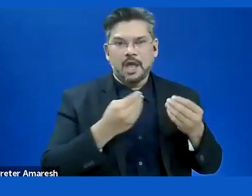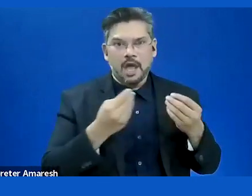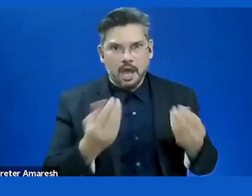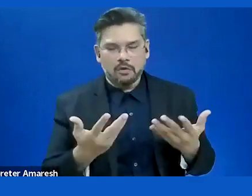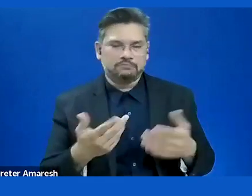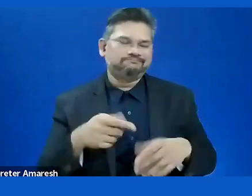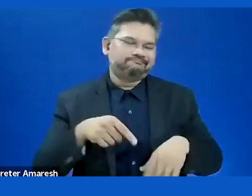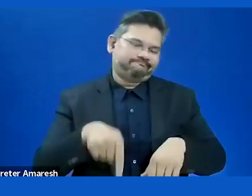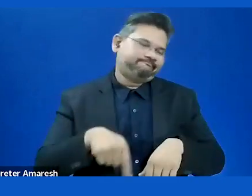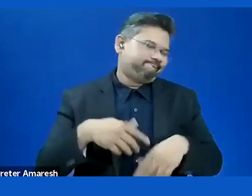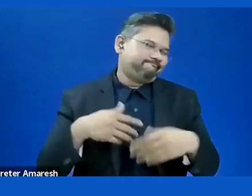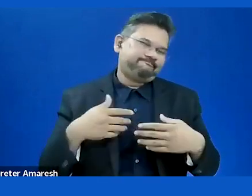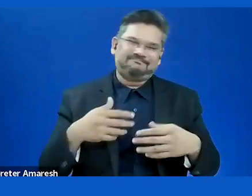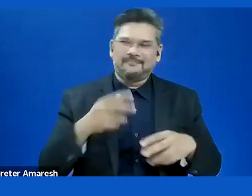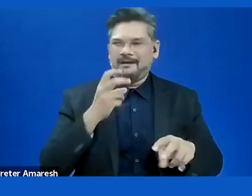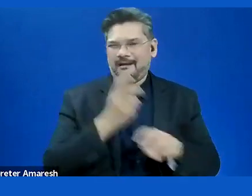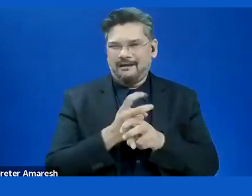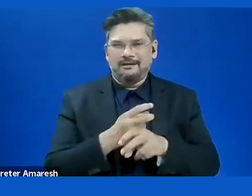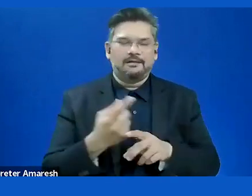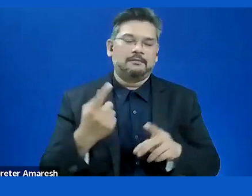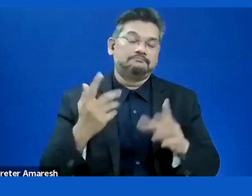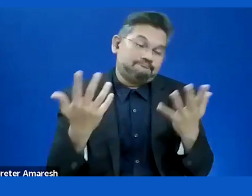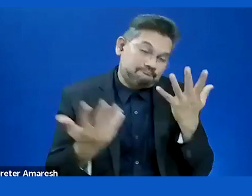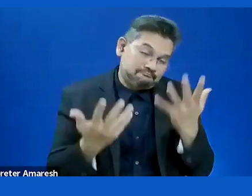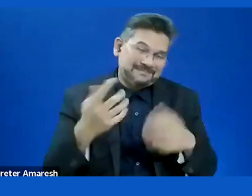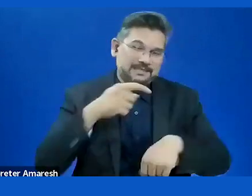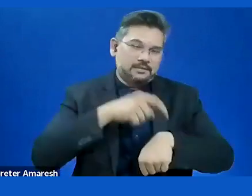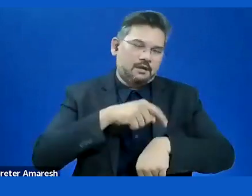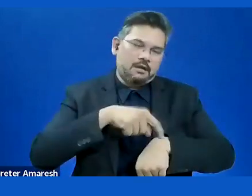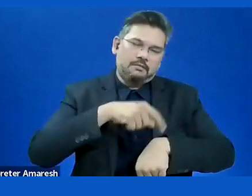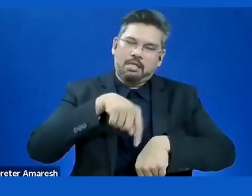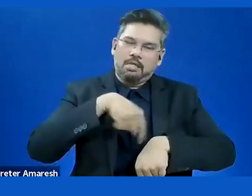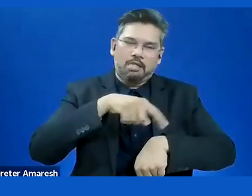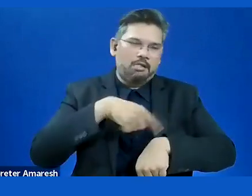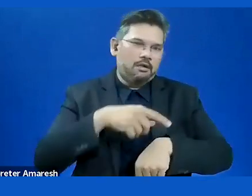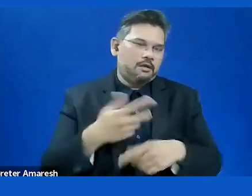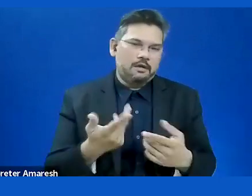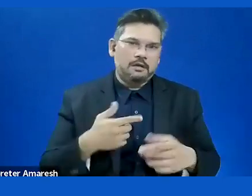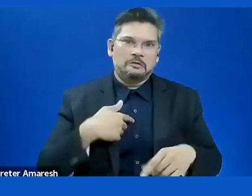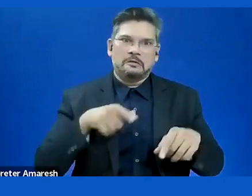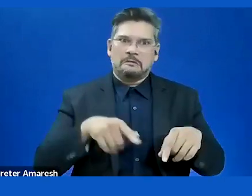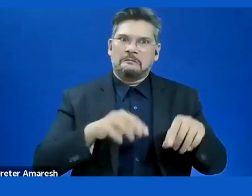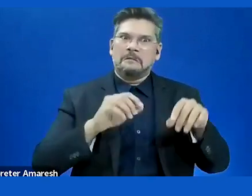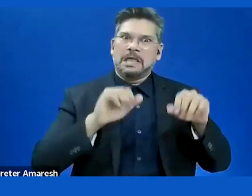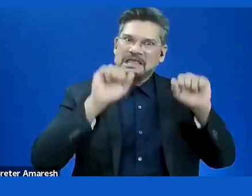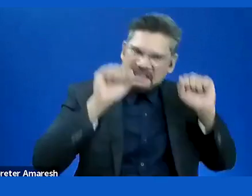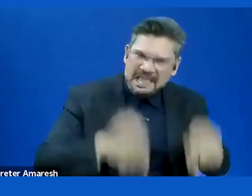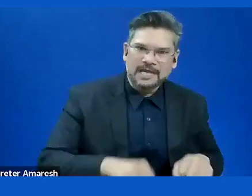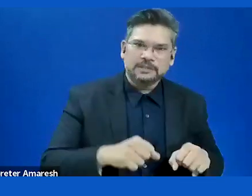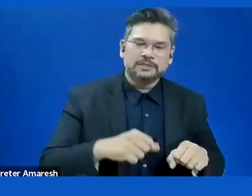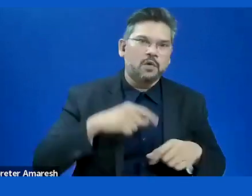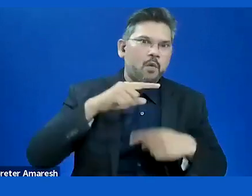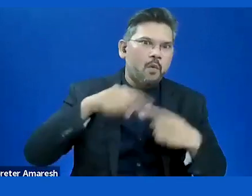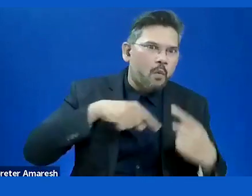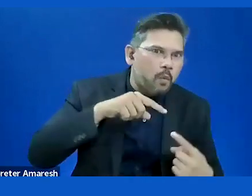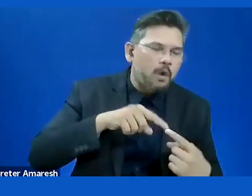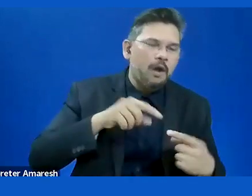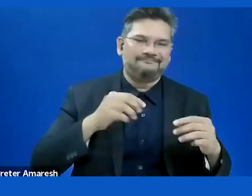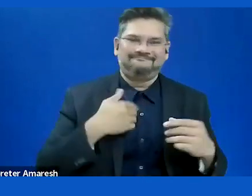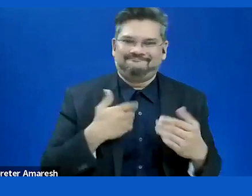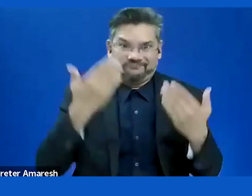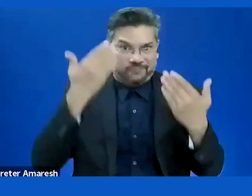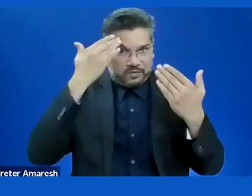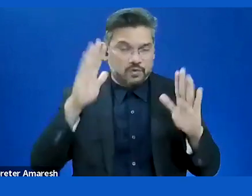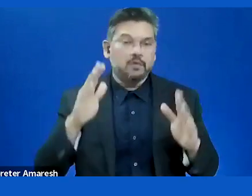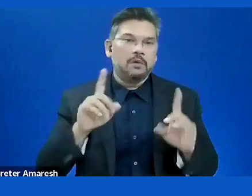time. So no guarantees, and it's a progress thing, but I think it's really helpful to have tools in HTML